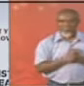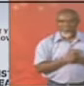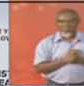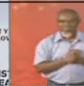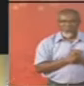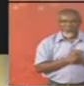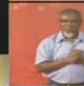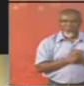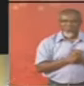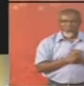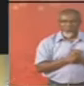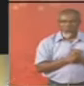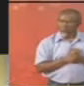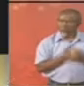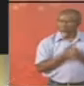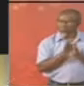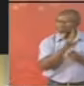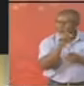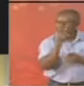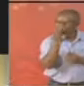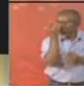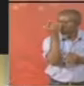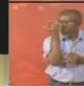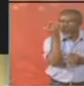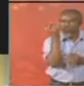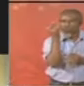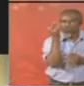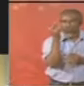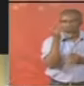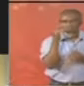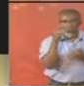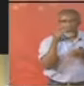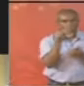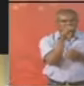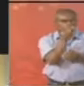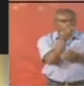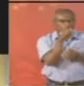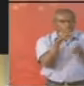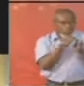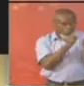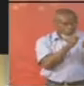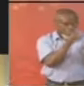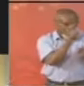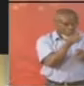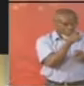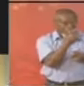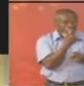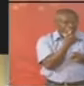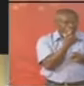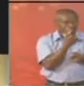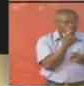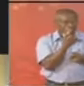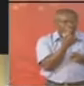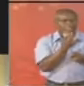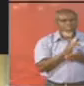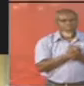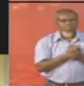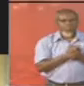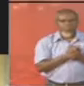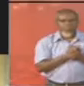Yes, I am asking this question on behalf of a member of the public because I would have seen that question out there.